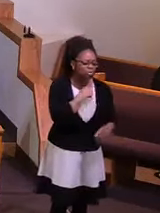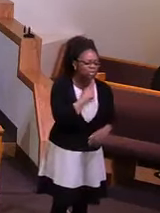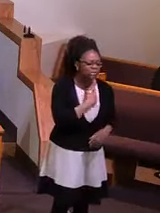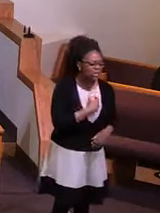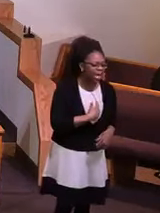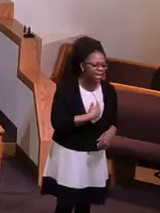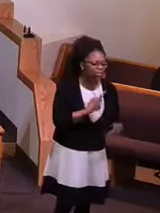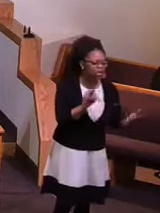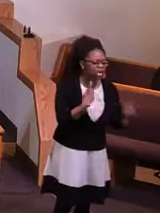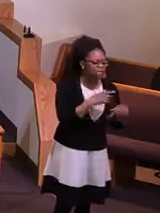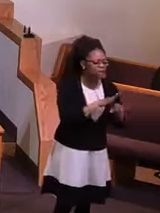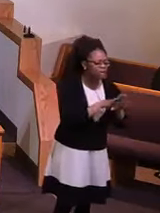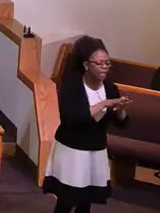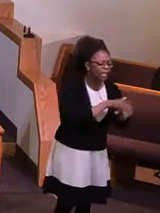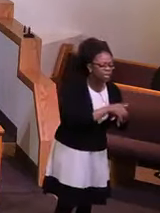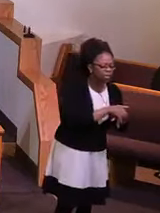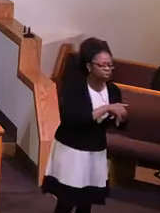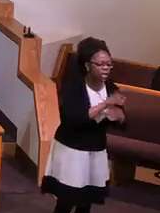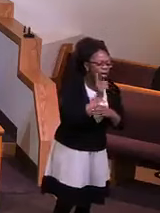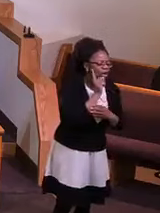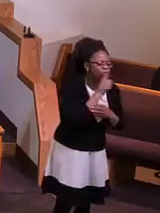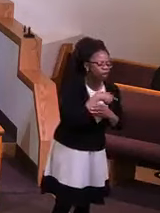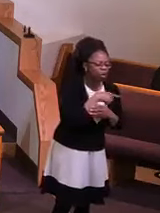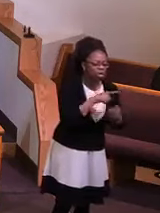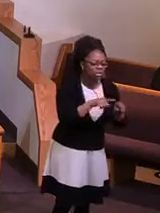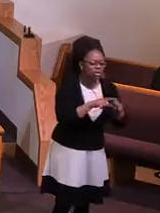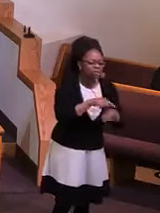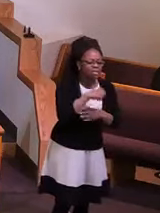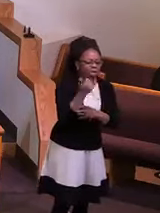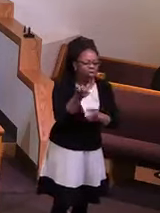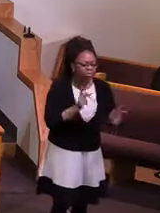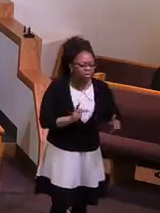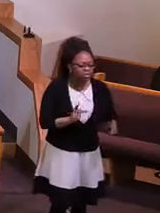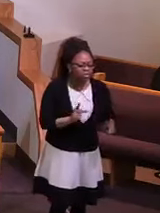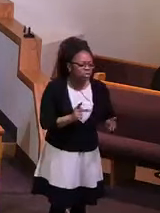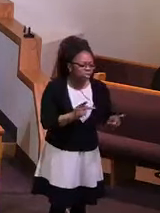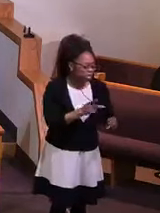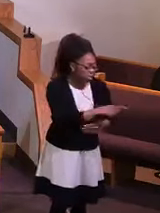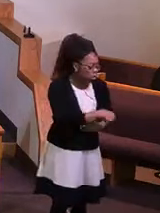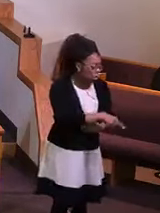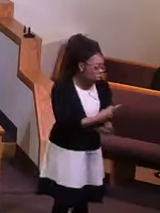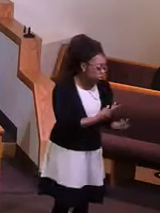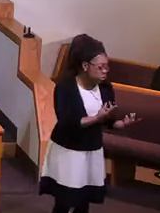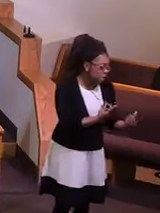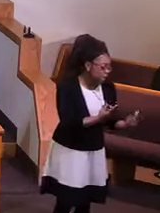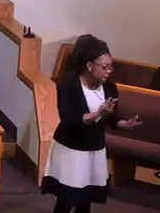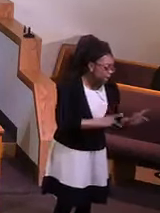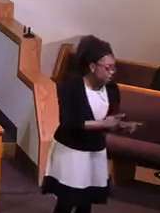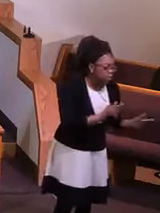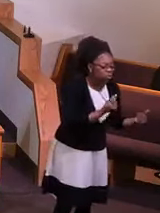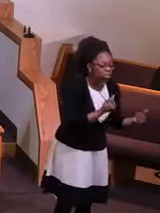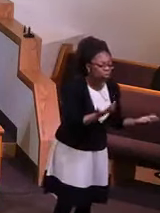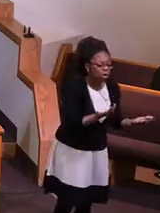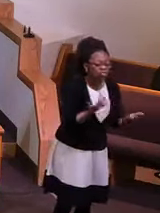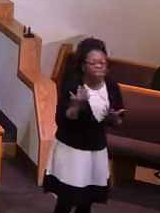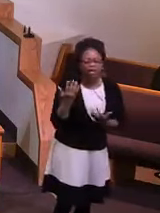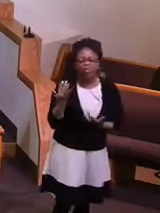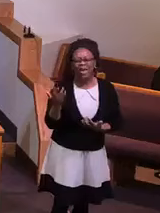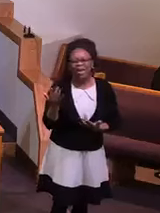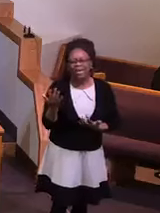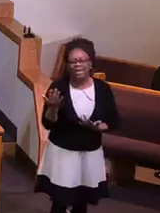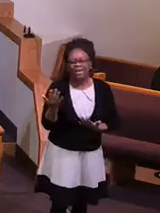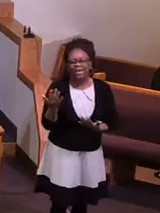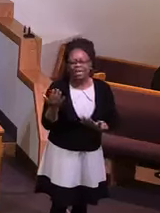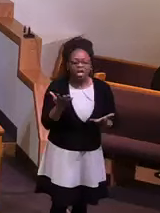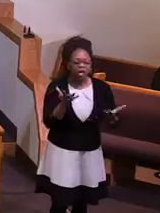a hypocrite or phony like everyone else, so they'll just wait until they get themselves straight.